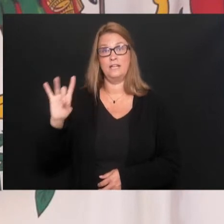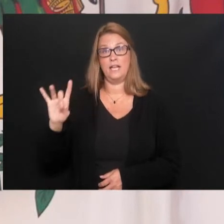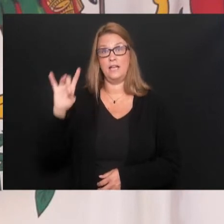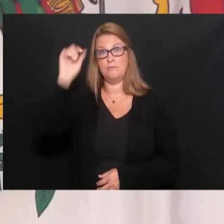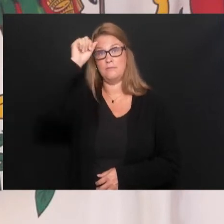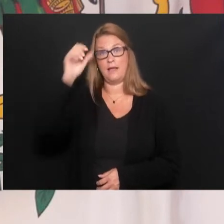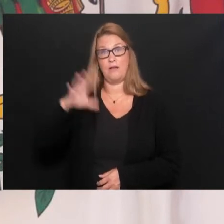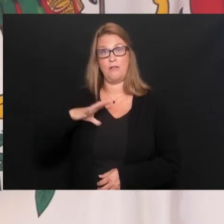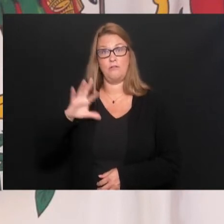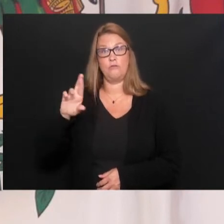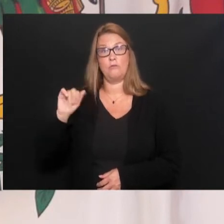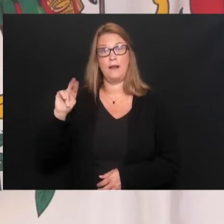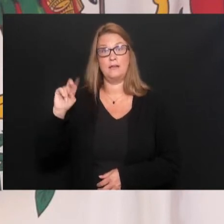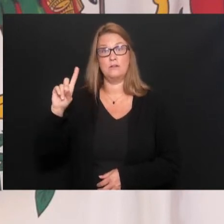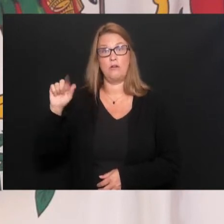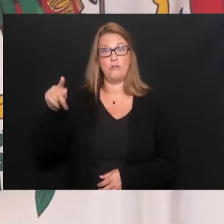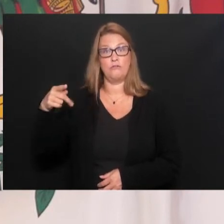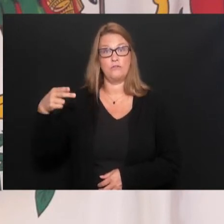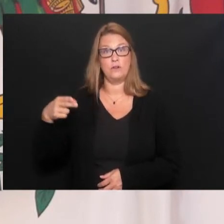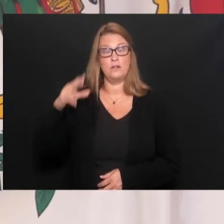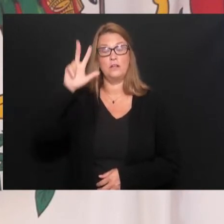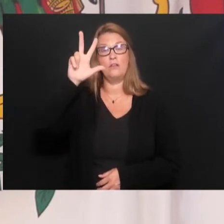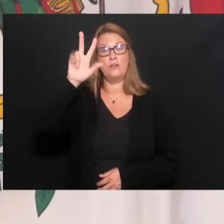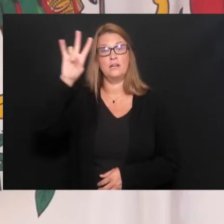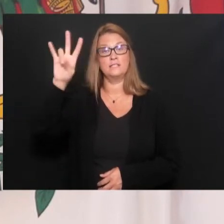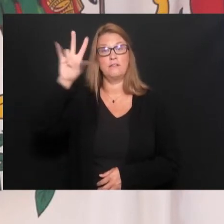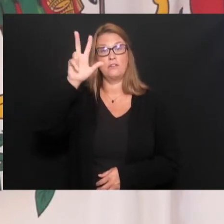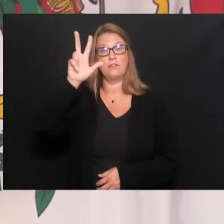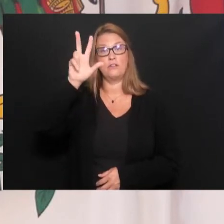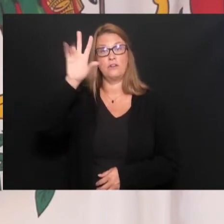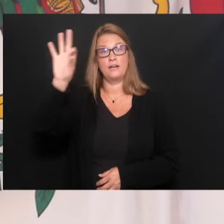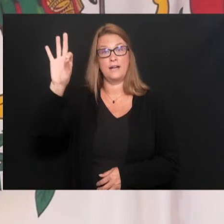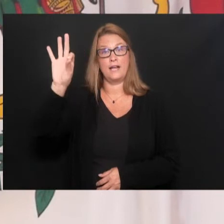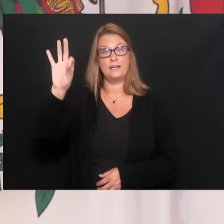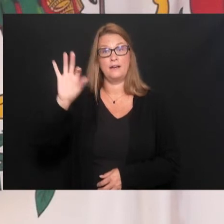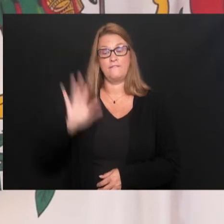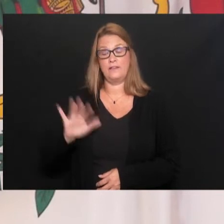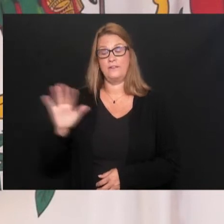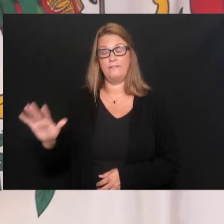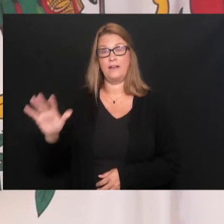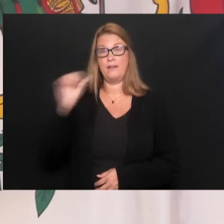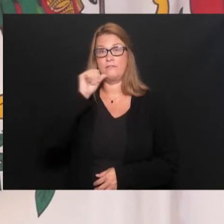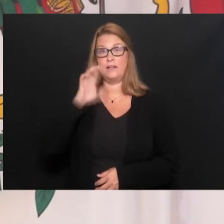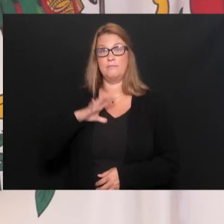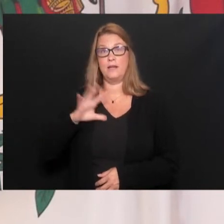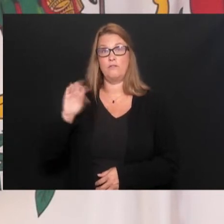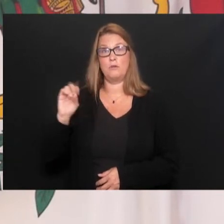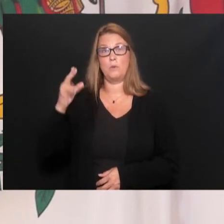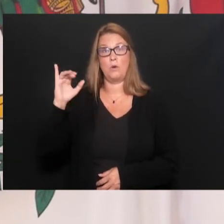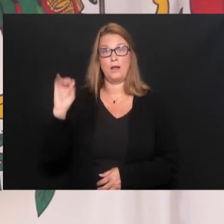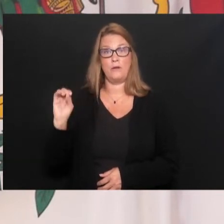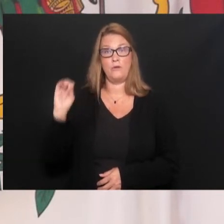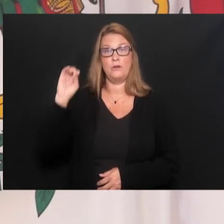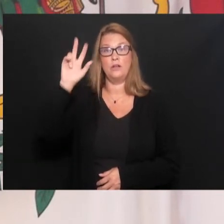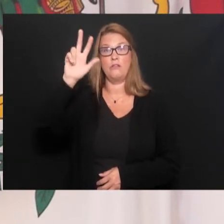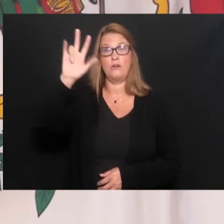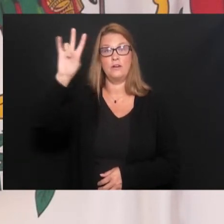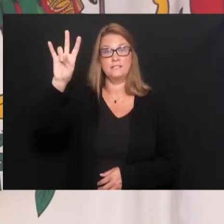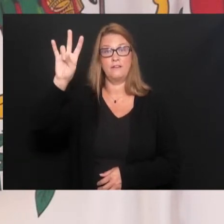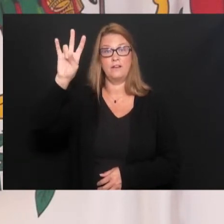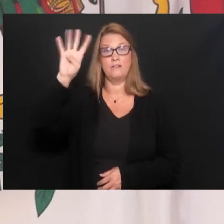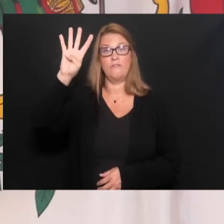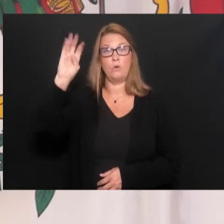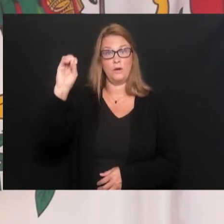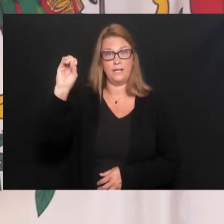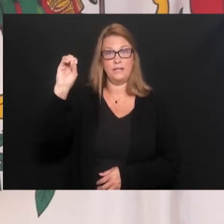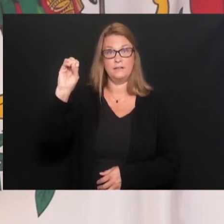male from Randolph County. The 3,739th death, a 55-year-old female from Ohio County. The